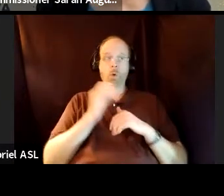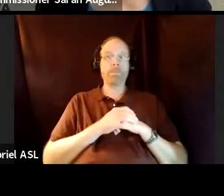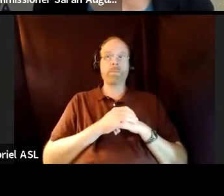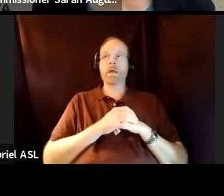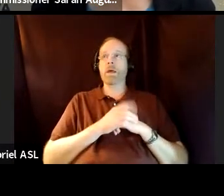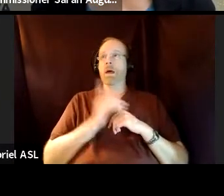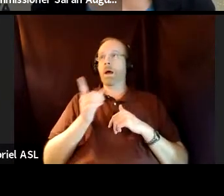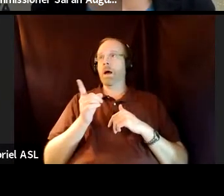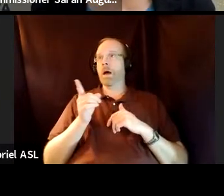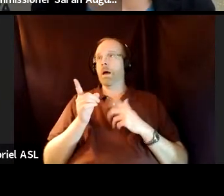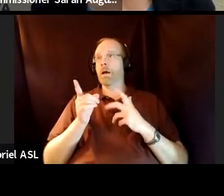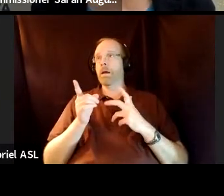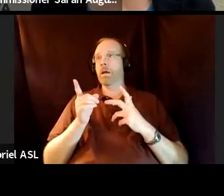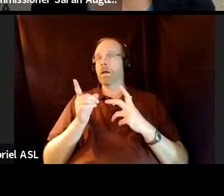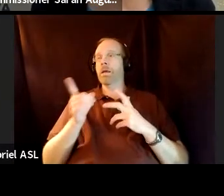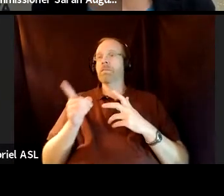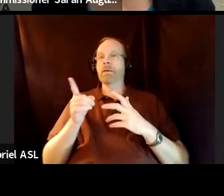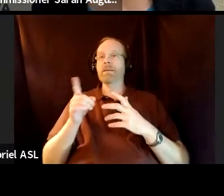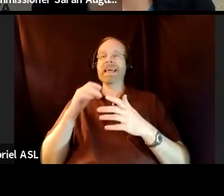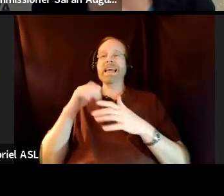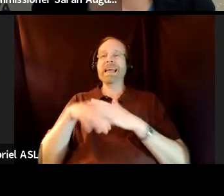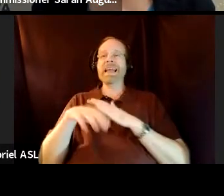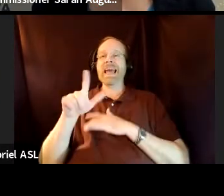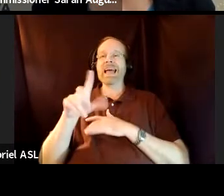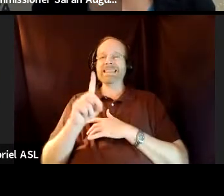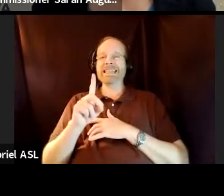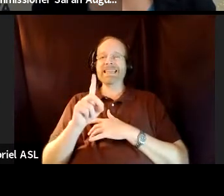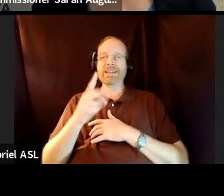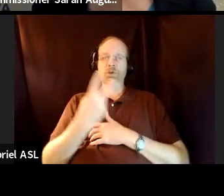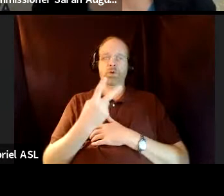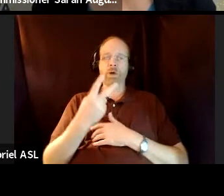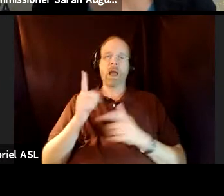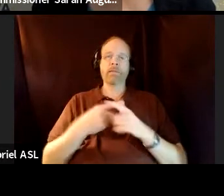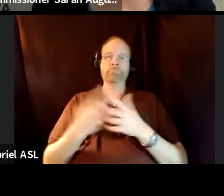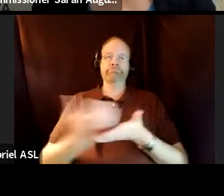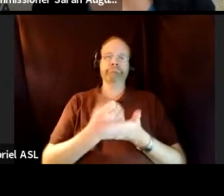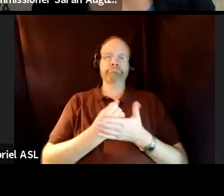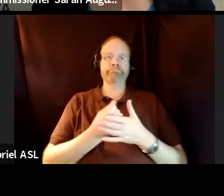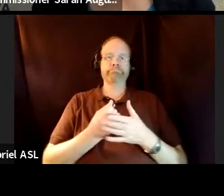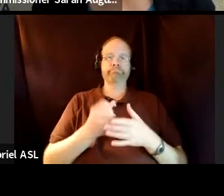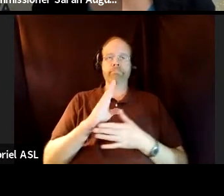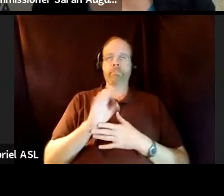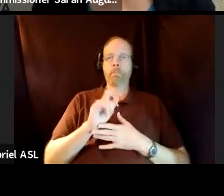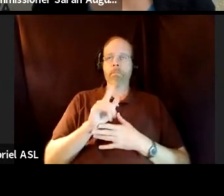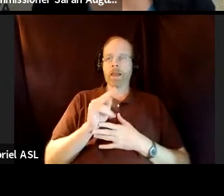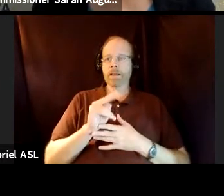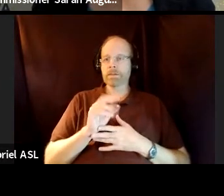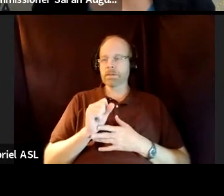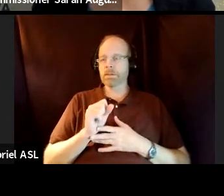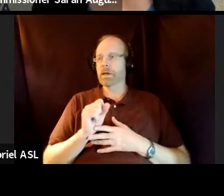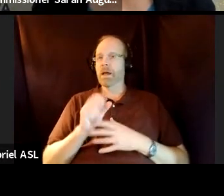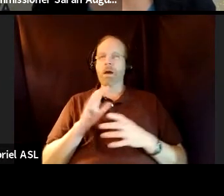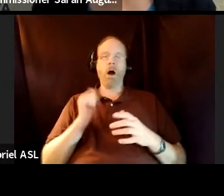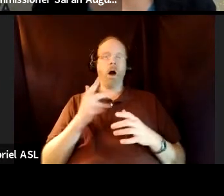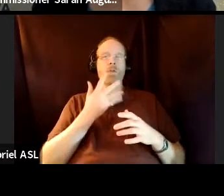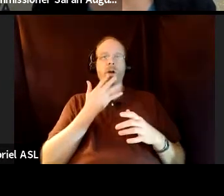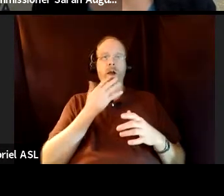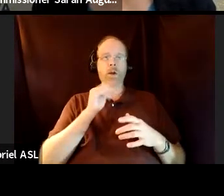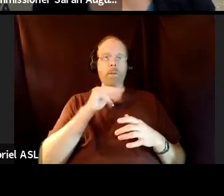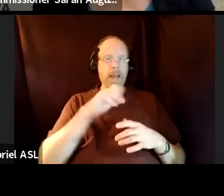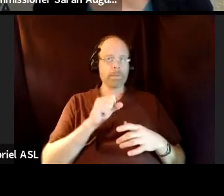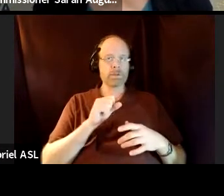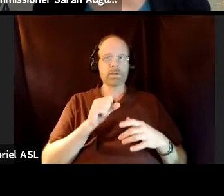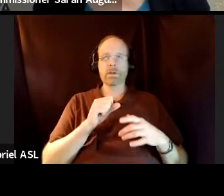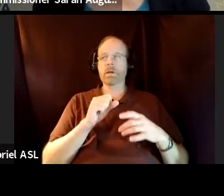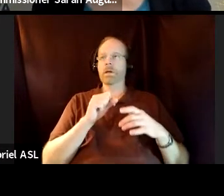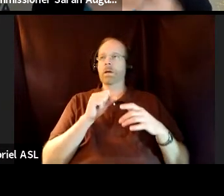register votes and then perhaps harvest ballots. Whereas all the colored maps and graphics do not reflect actual numbers